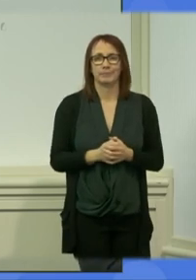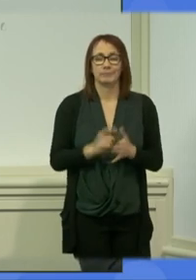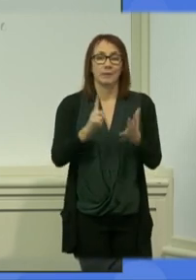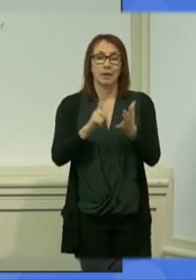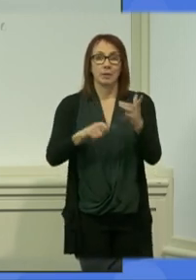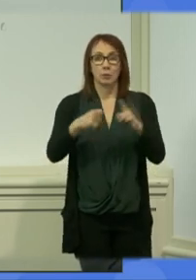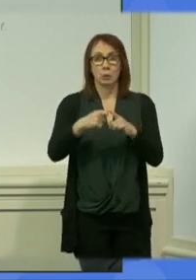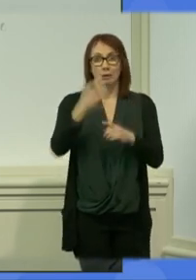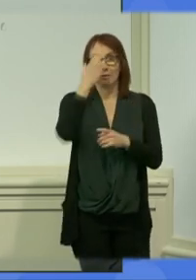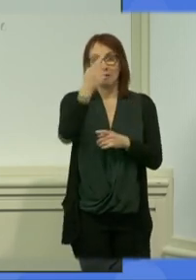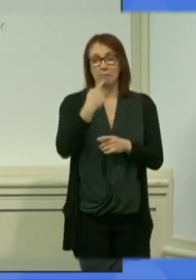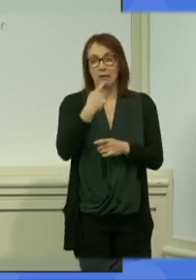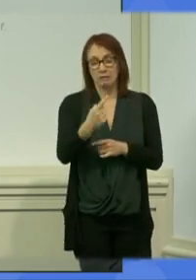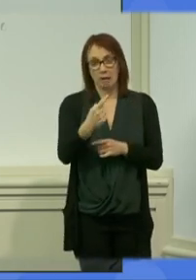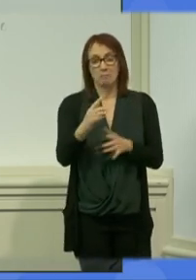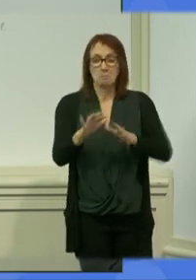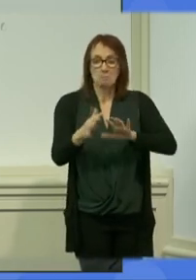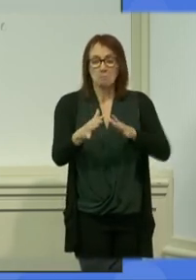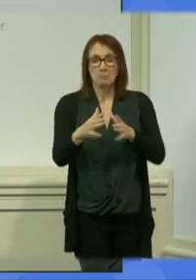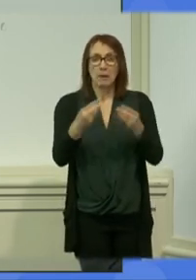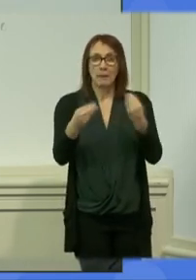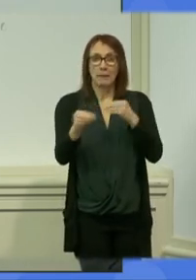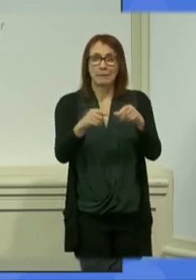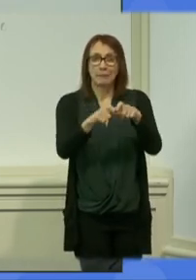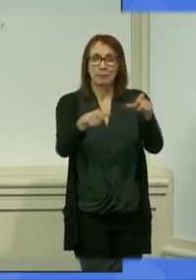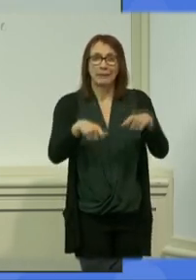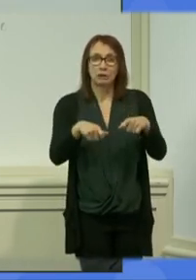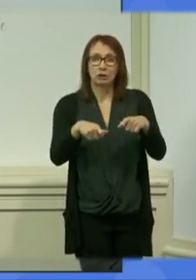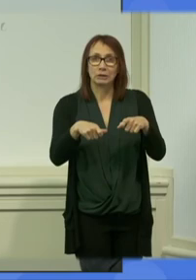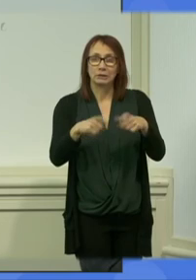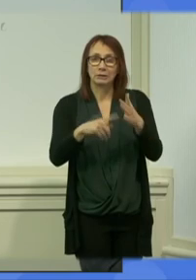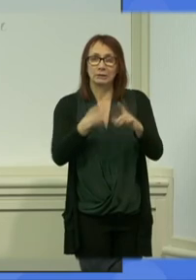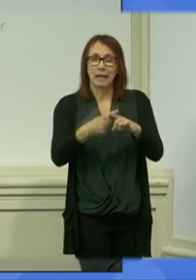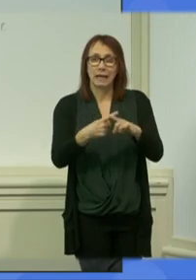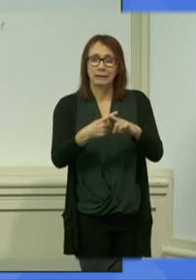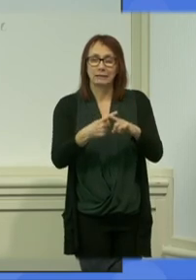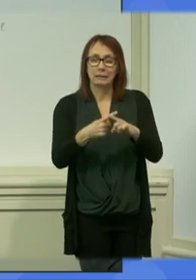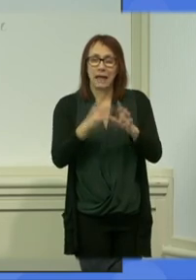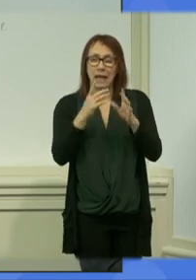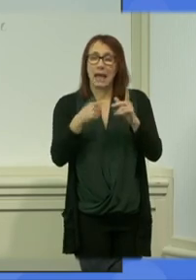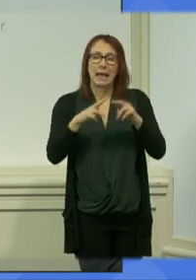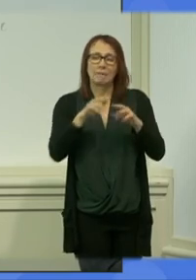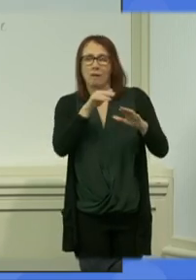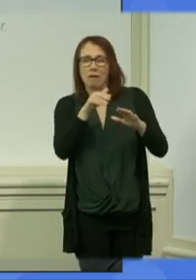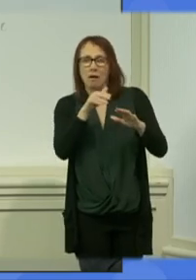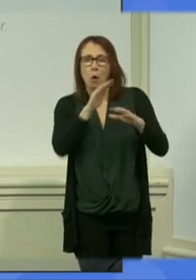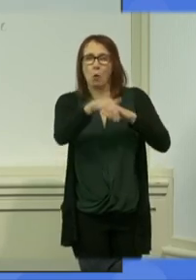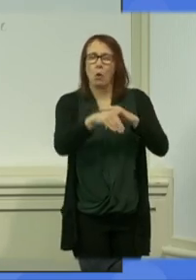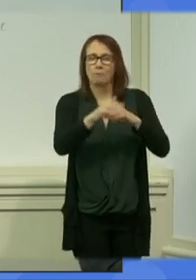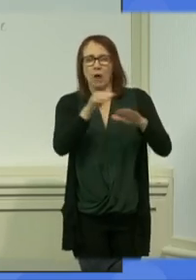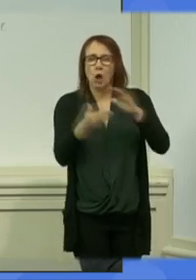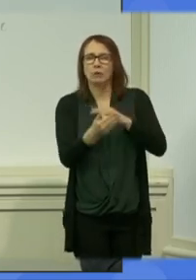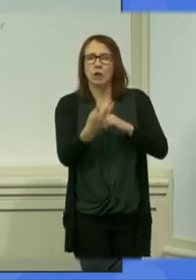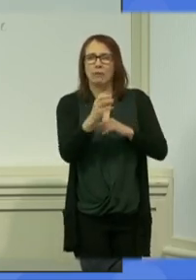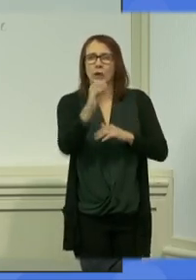looking at a tax on plastic packaging, on all packaging that doesn't include at least 30% of recycled material.